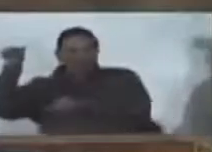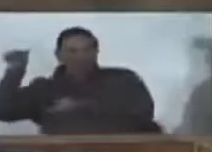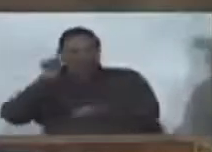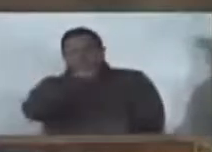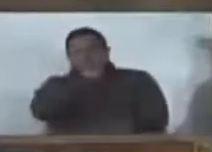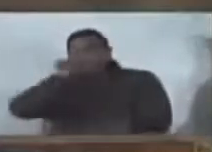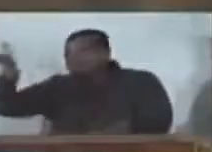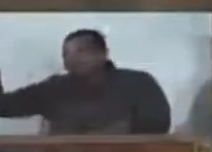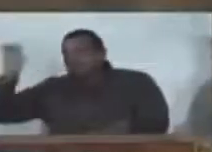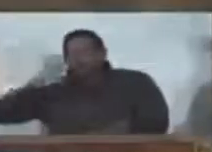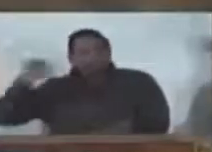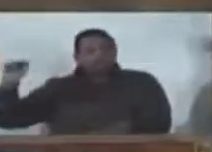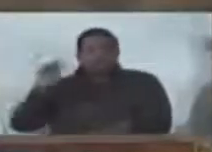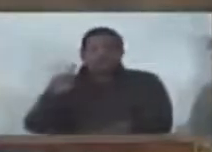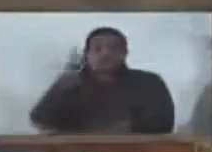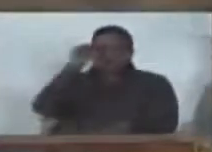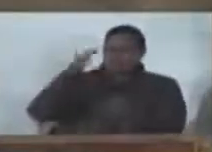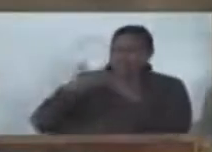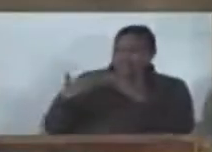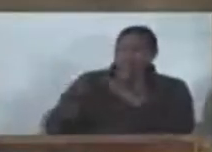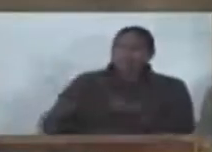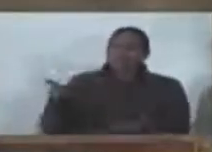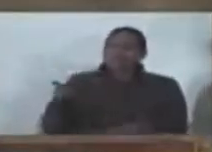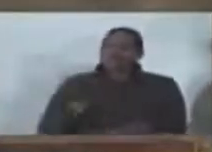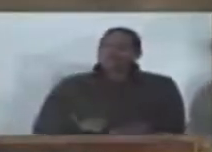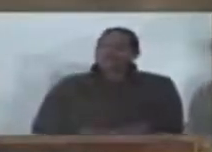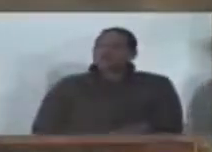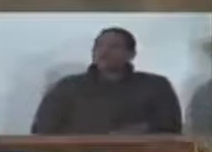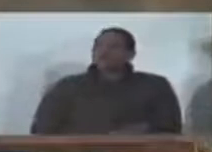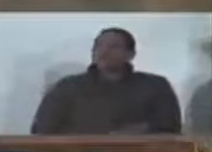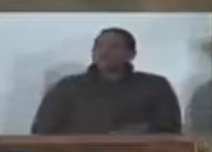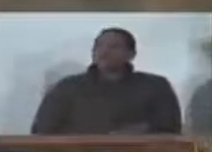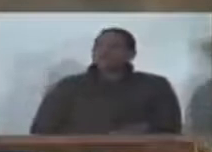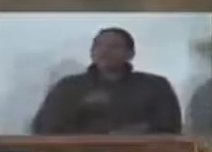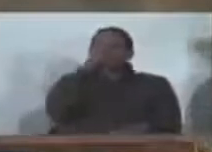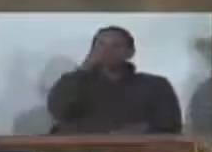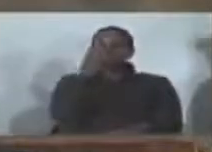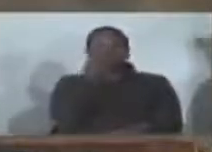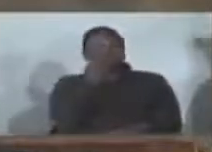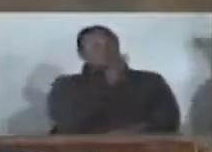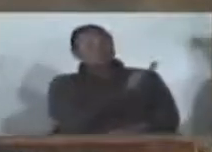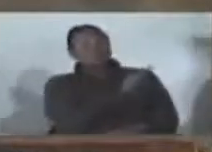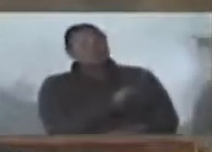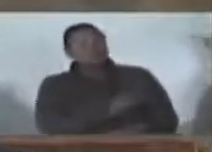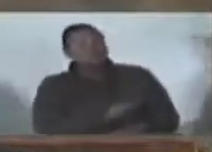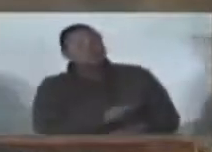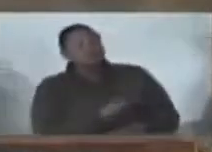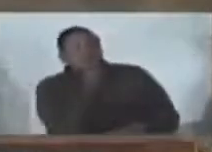And to our neighbors, you must not turn and look the other